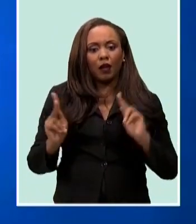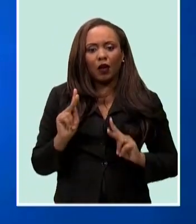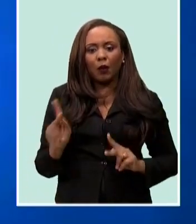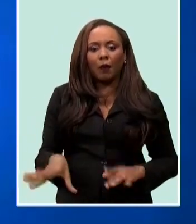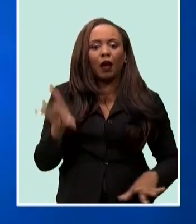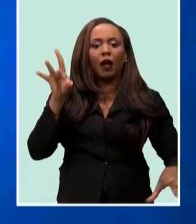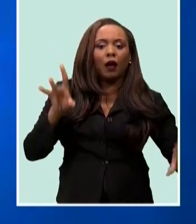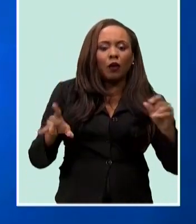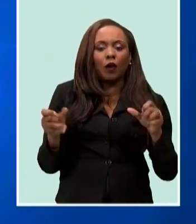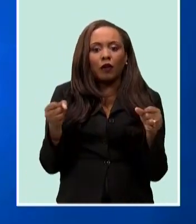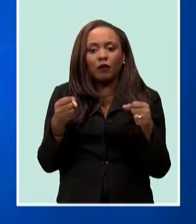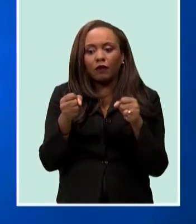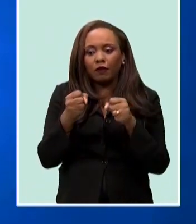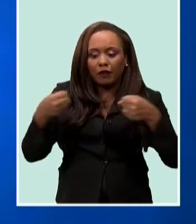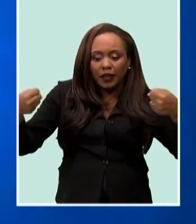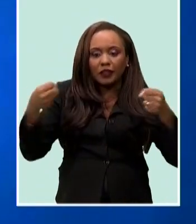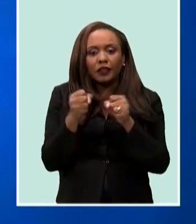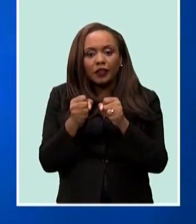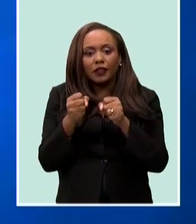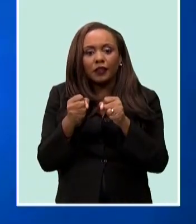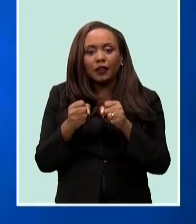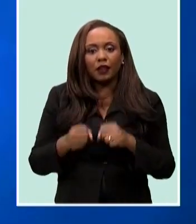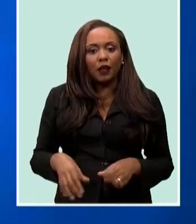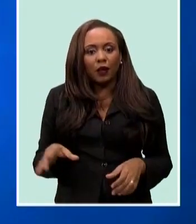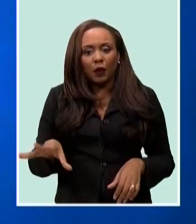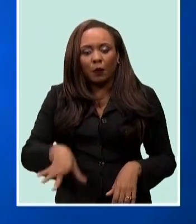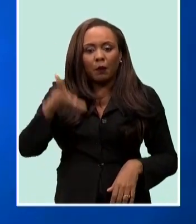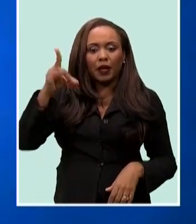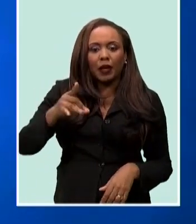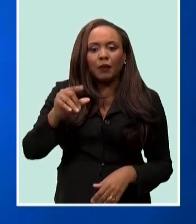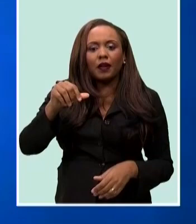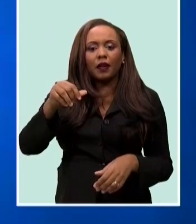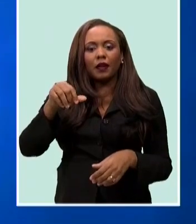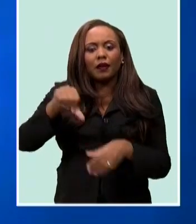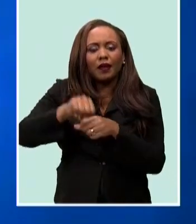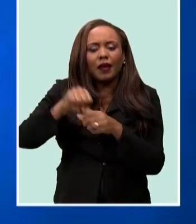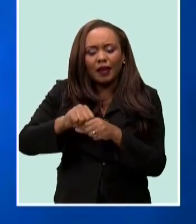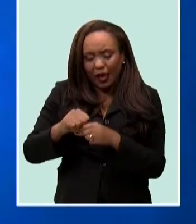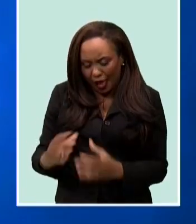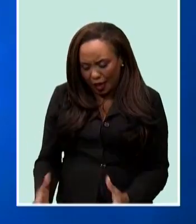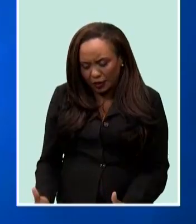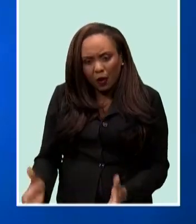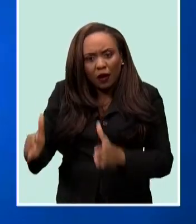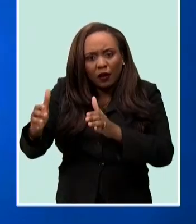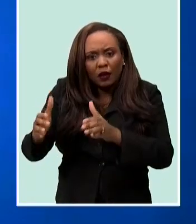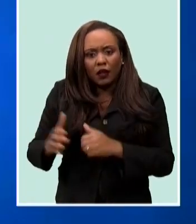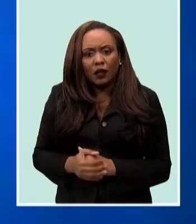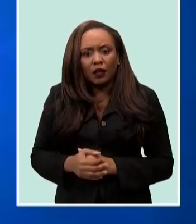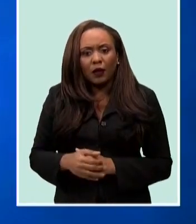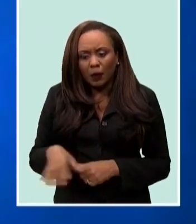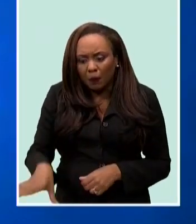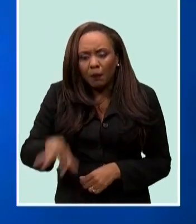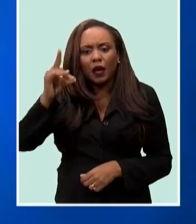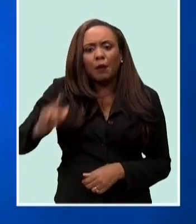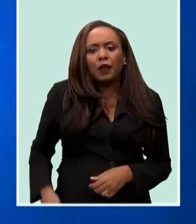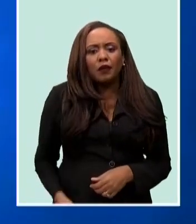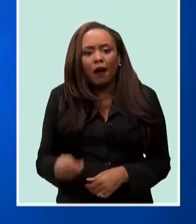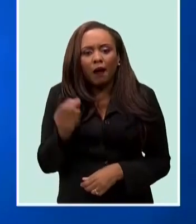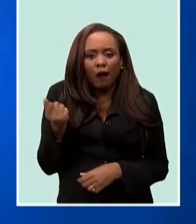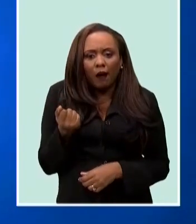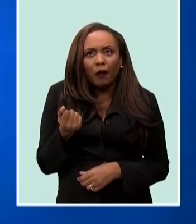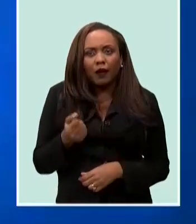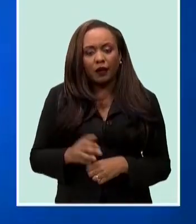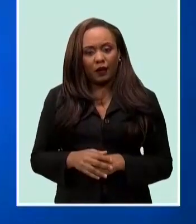been responding by doing just that. They've been picking up a variety of things, including a fridge, a 100-pound gas cylinder,